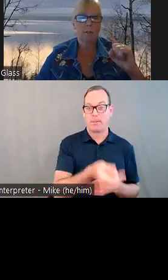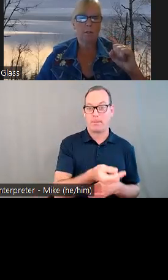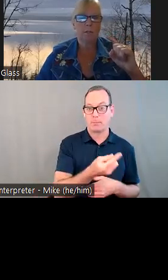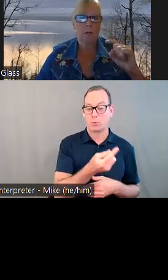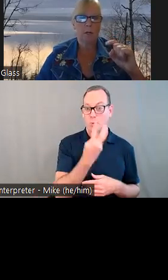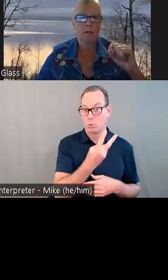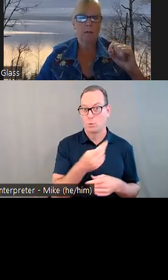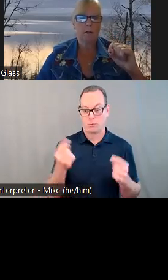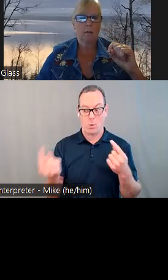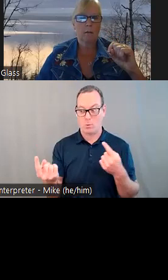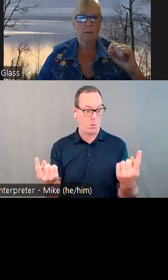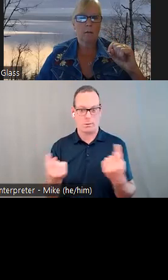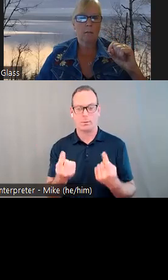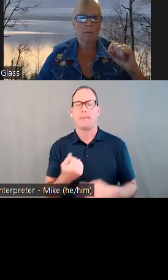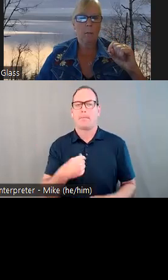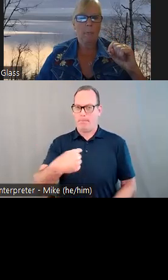learner served target.